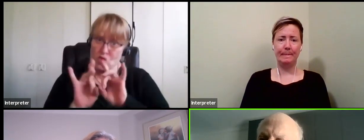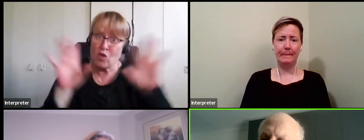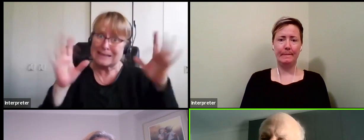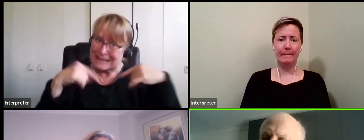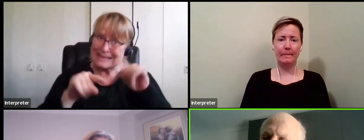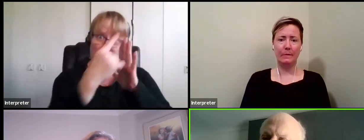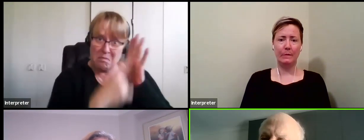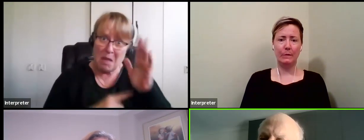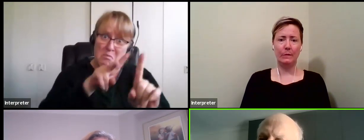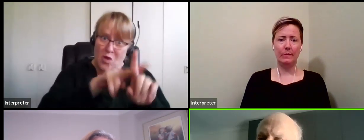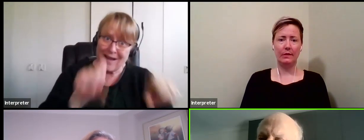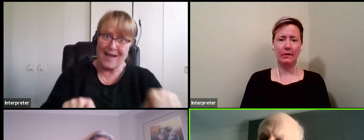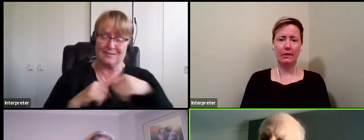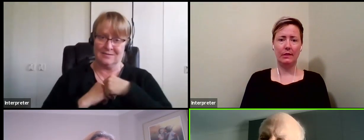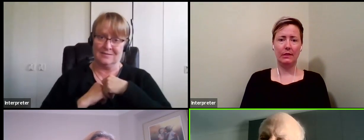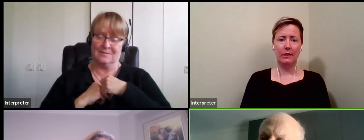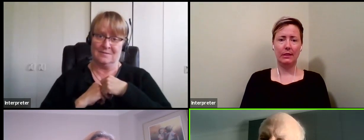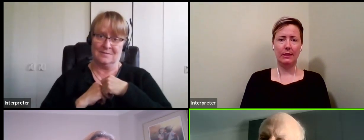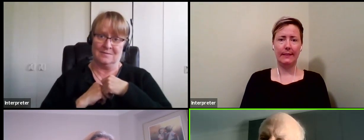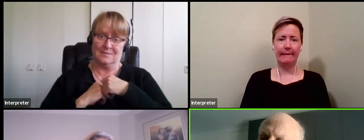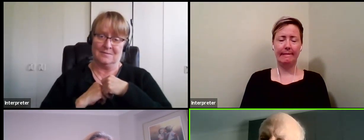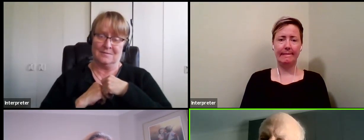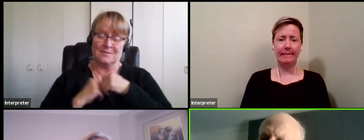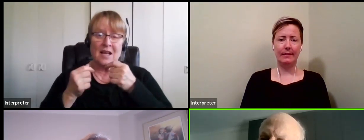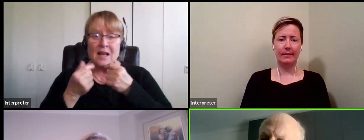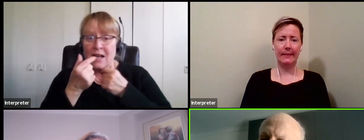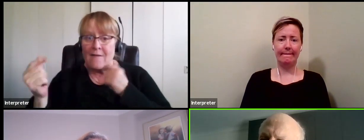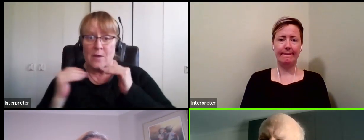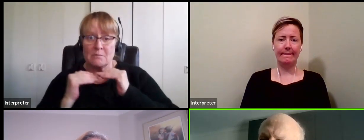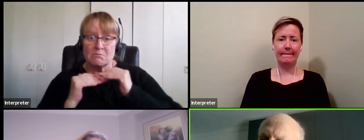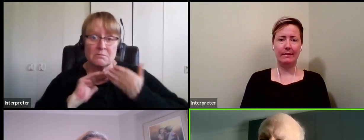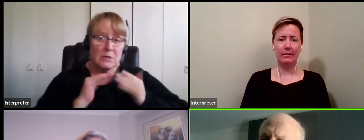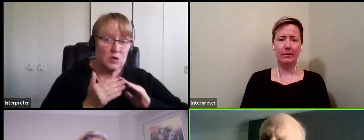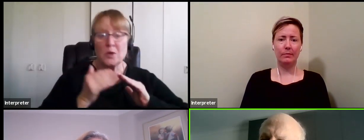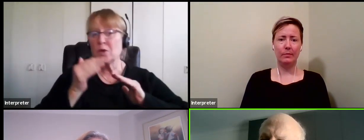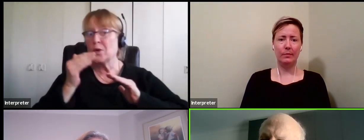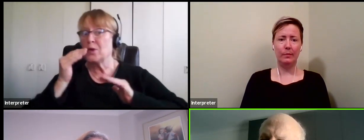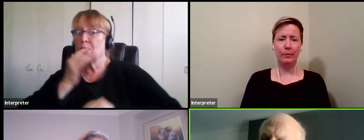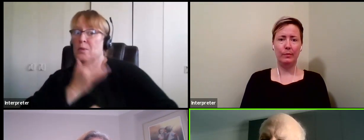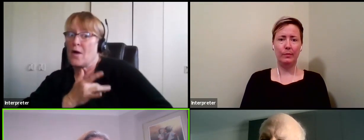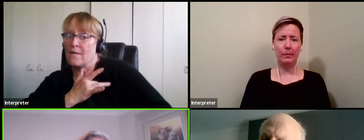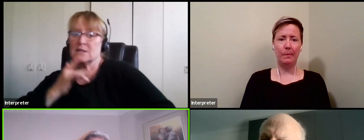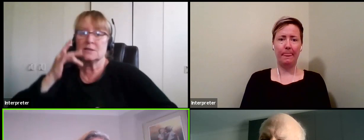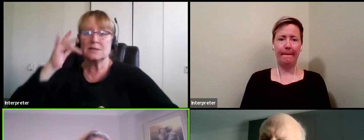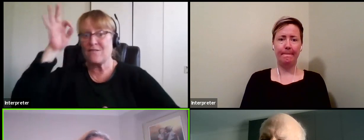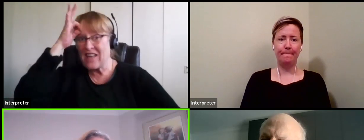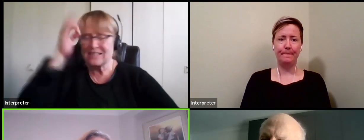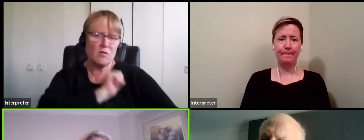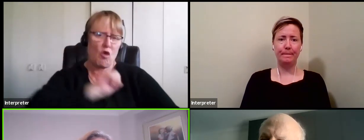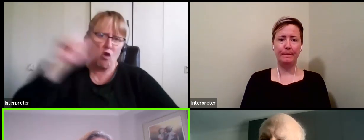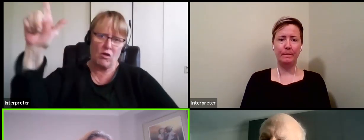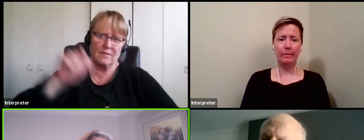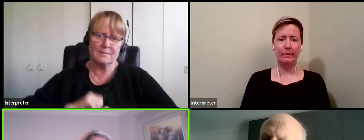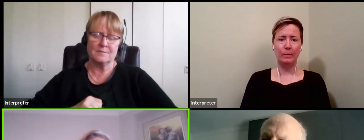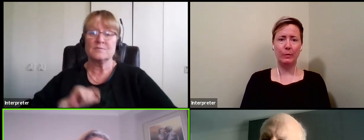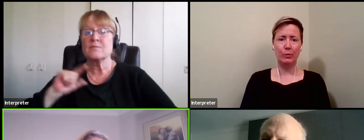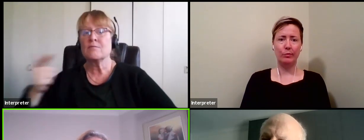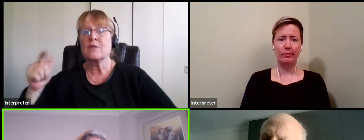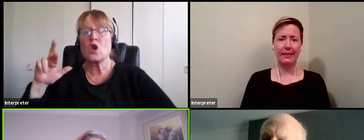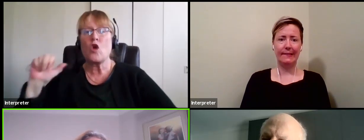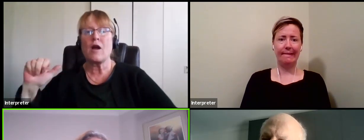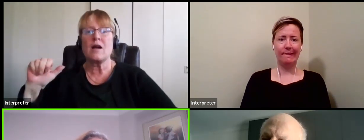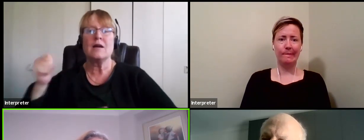hand we're reaching out to them, governments at all levels, and to work with us. Laura? For sure. All right, so shout